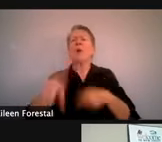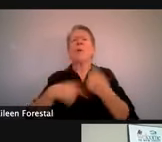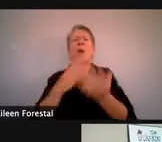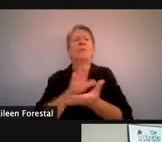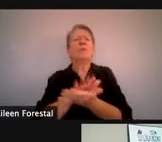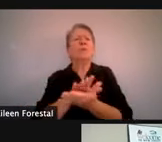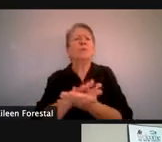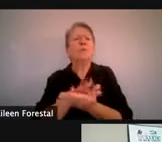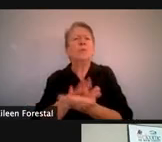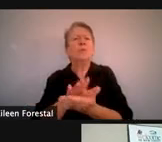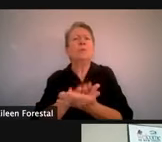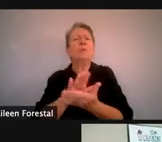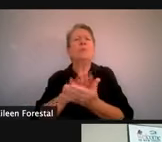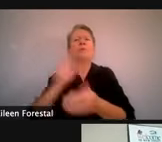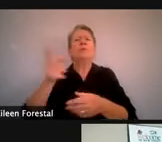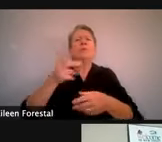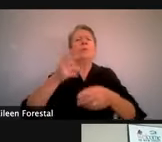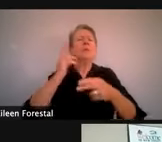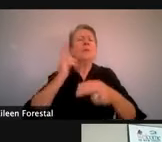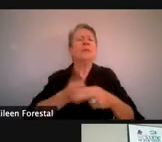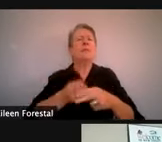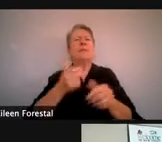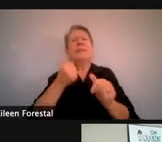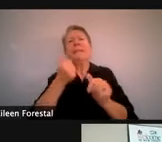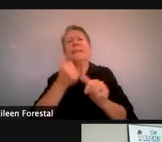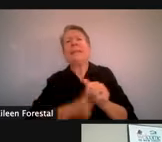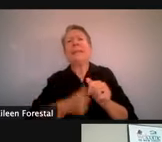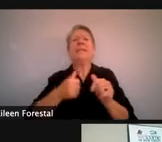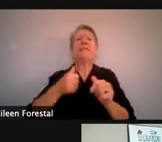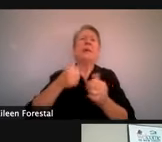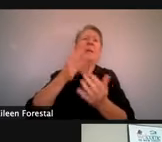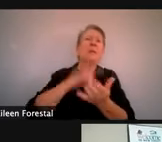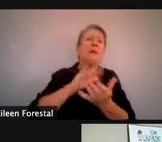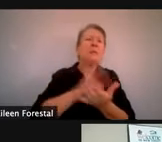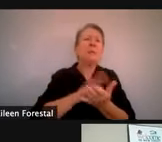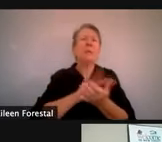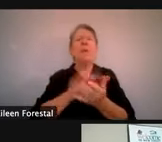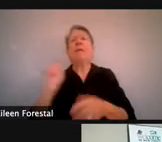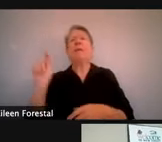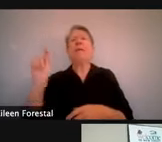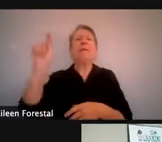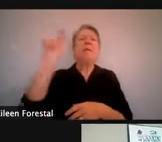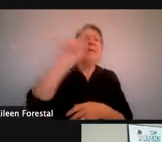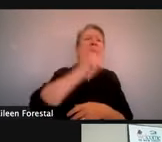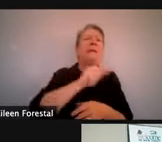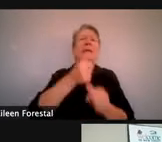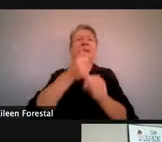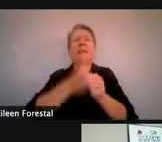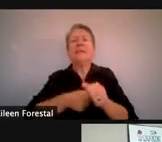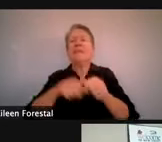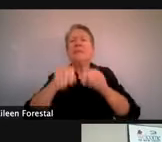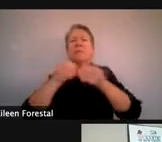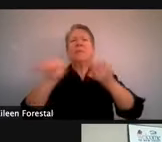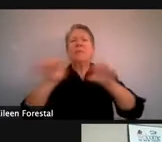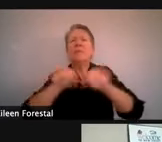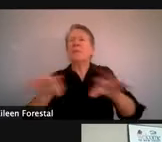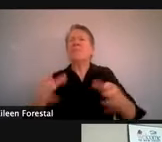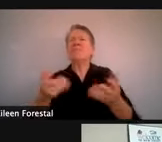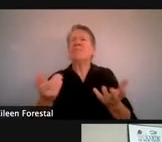the, how many schools are in each basket. What is it going to take for more schools that